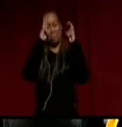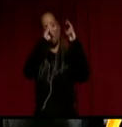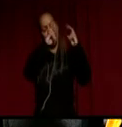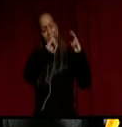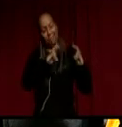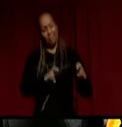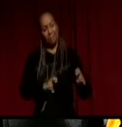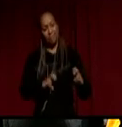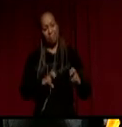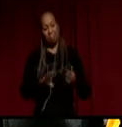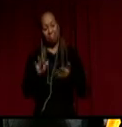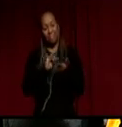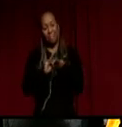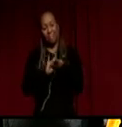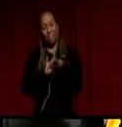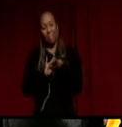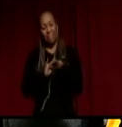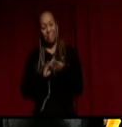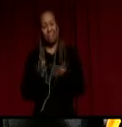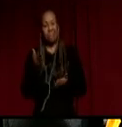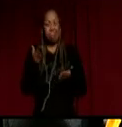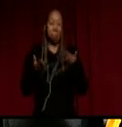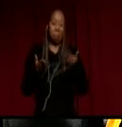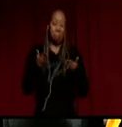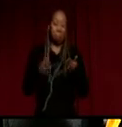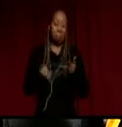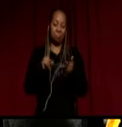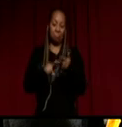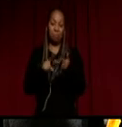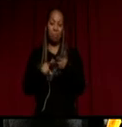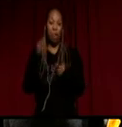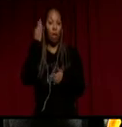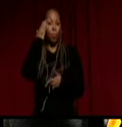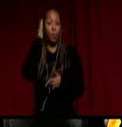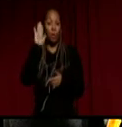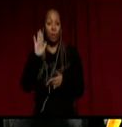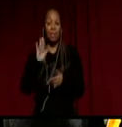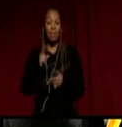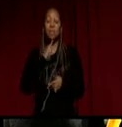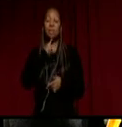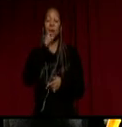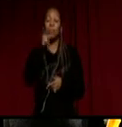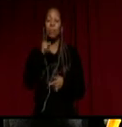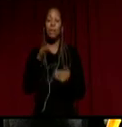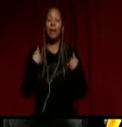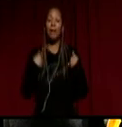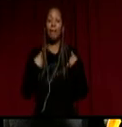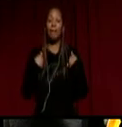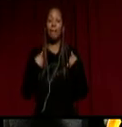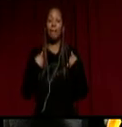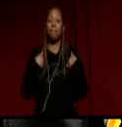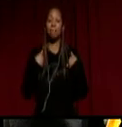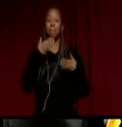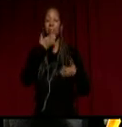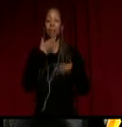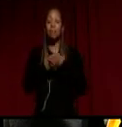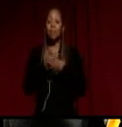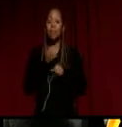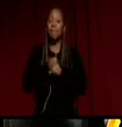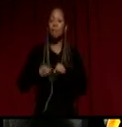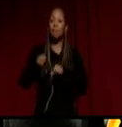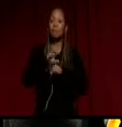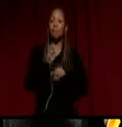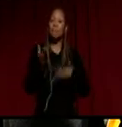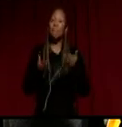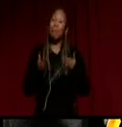like mythical drugs like hydroxychloroquine. At this point, we know it doesn't really have a positive effect. As a matter of